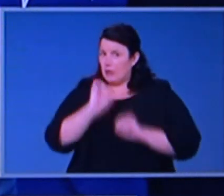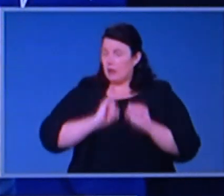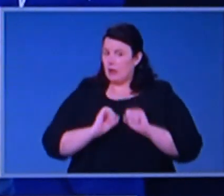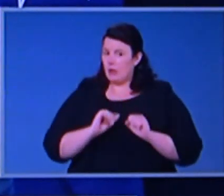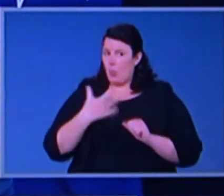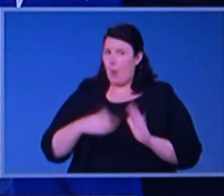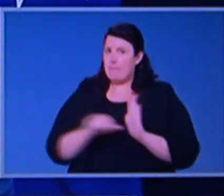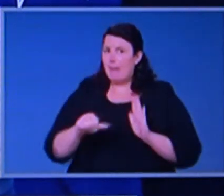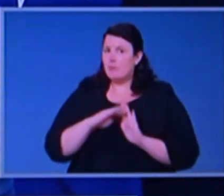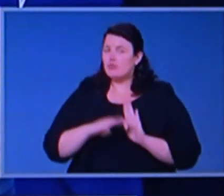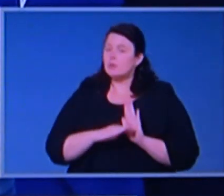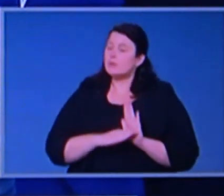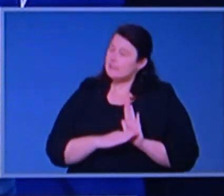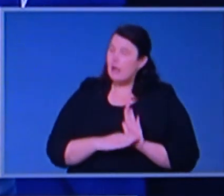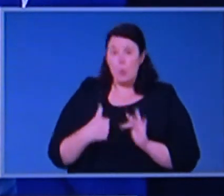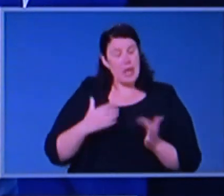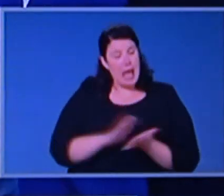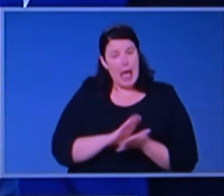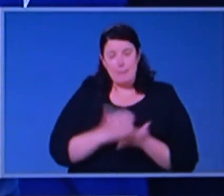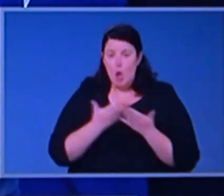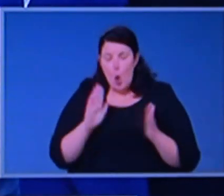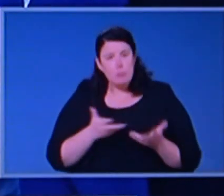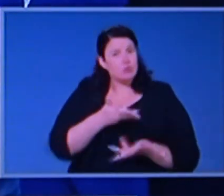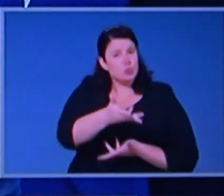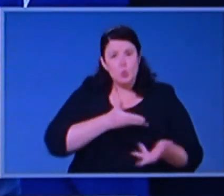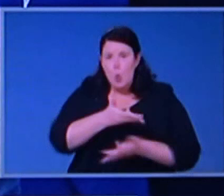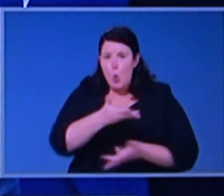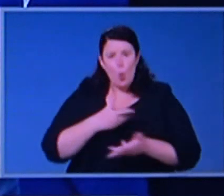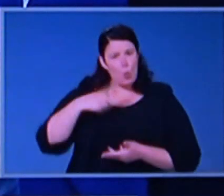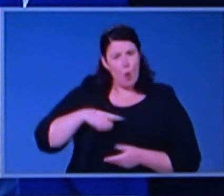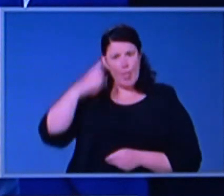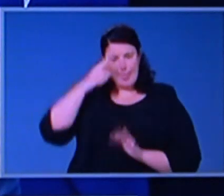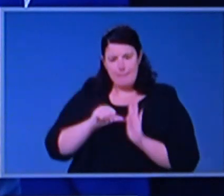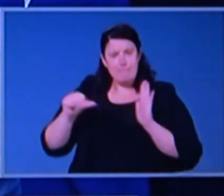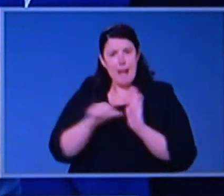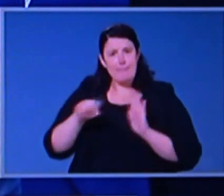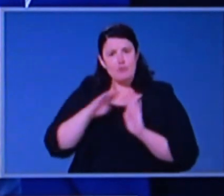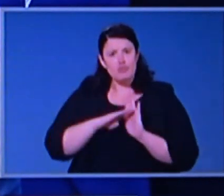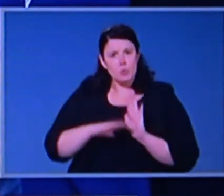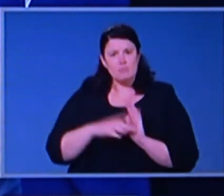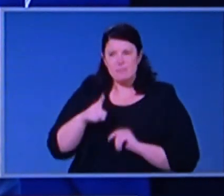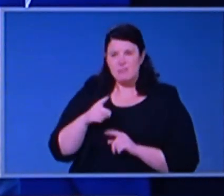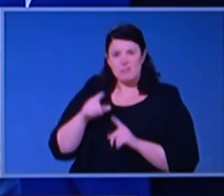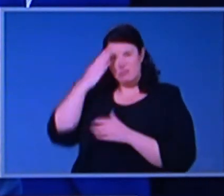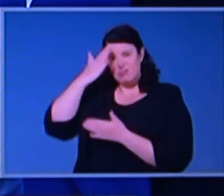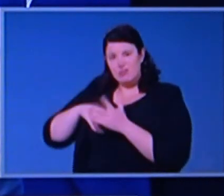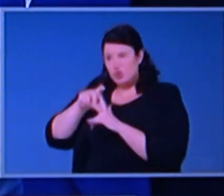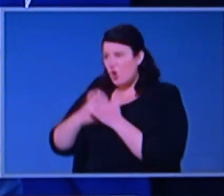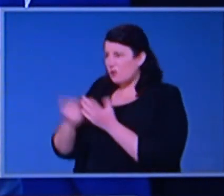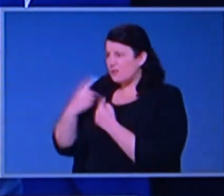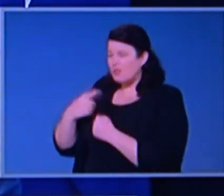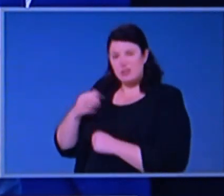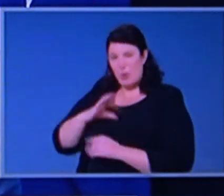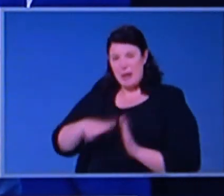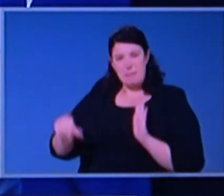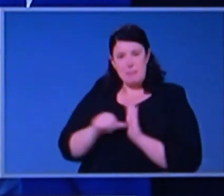so if there is a factor here, we'd be keen to understand what it is. But the very clear medical advice that we have is that